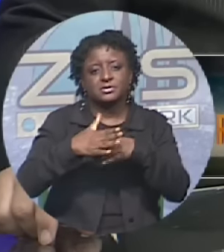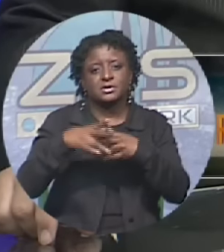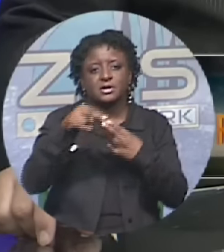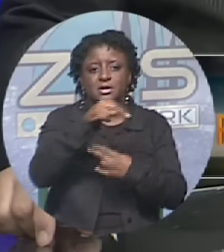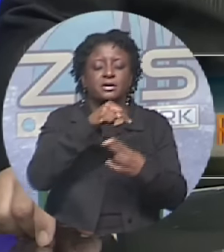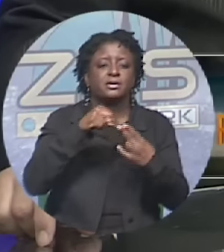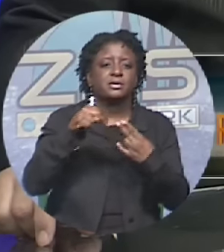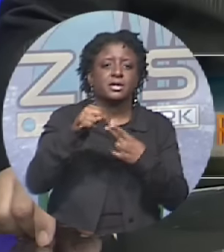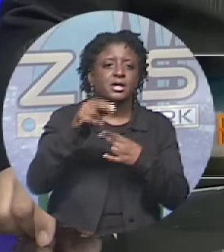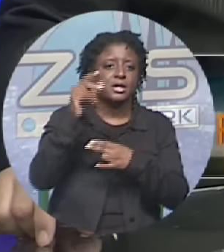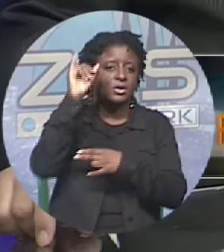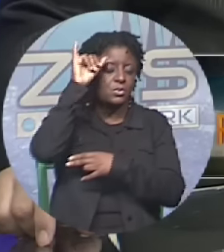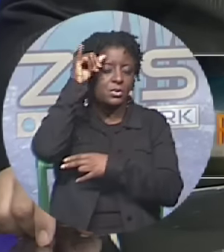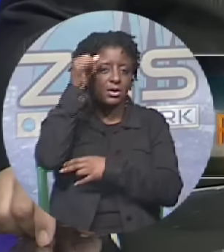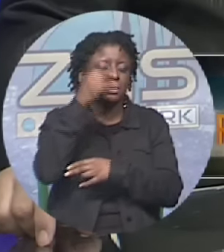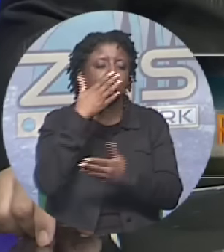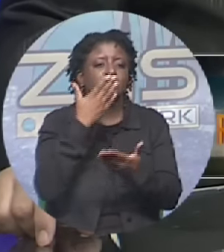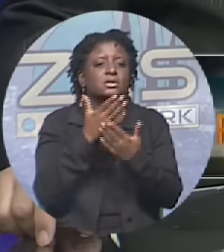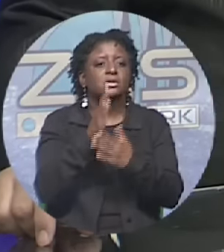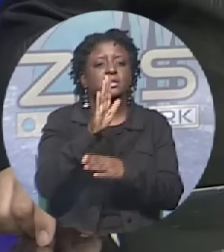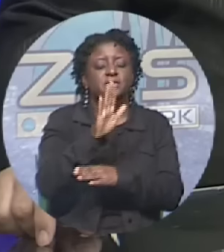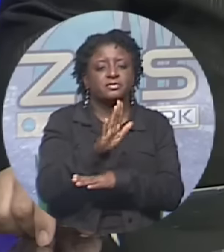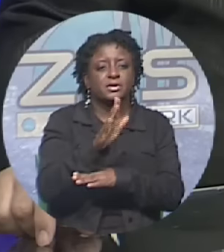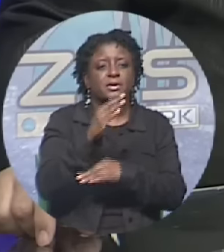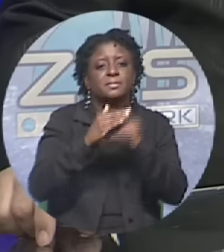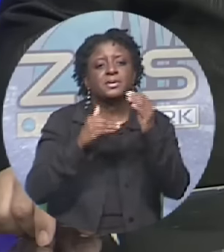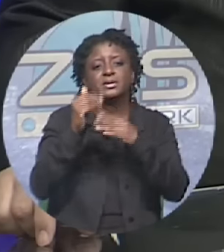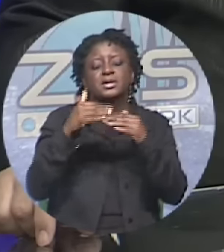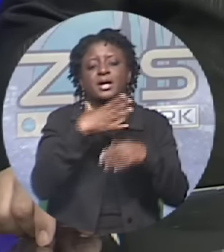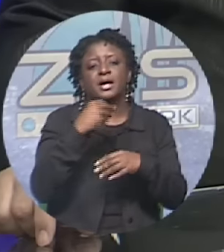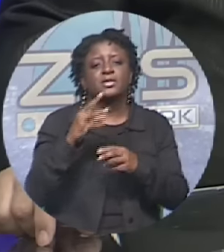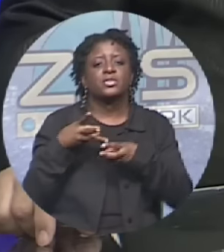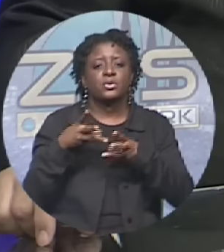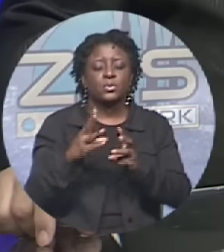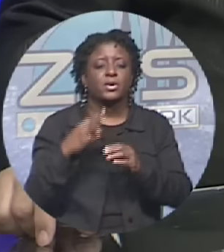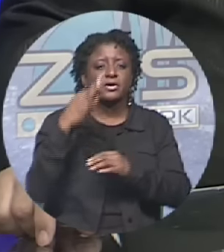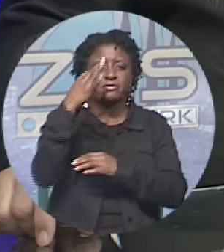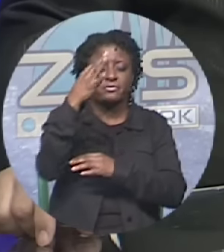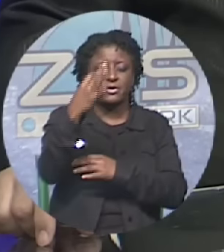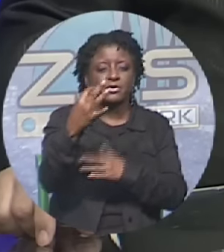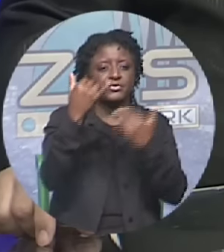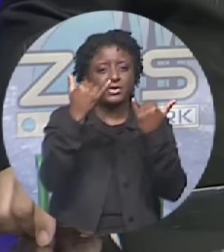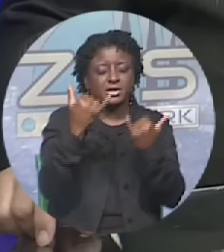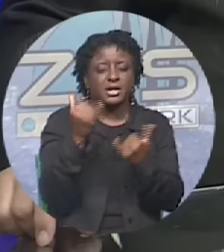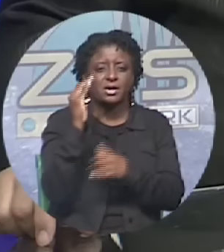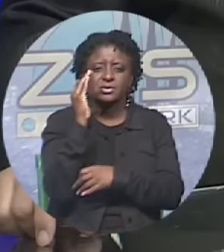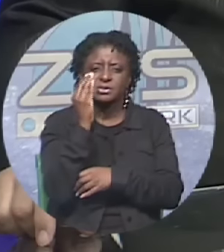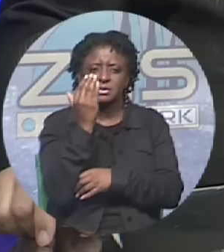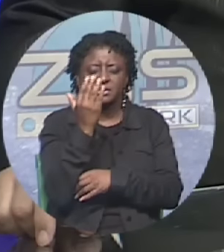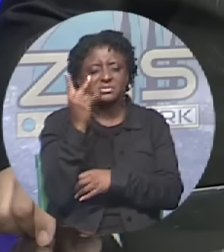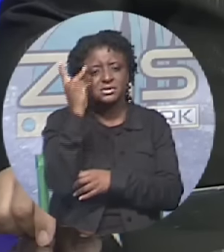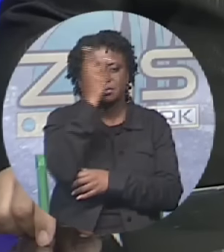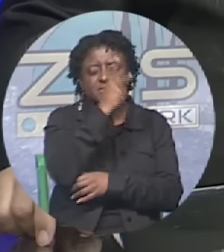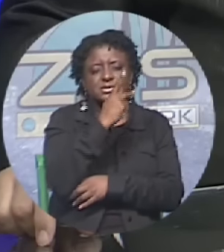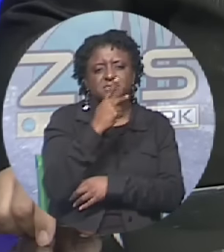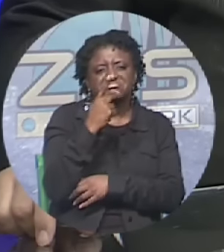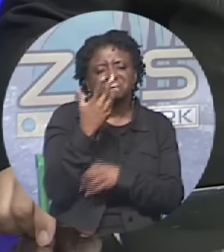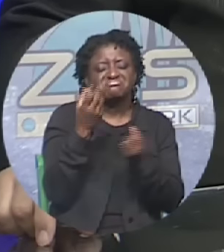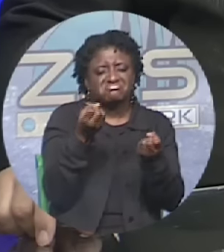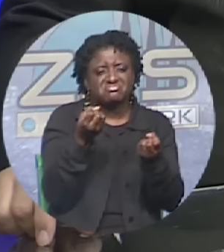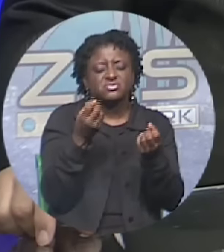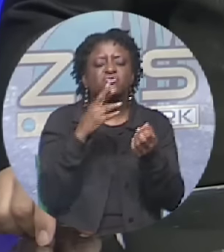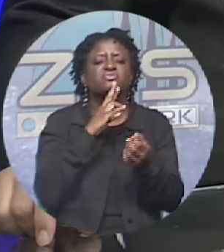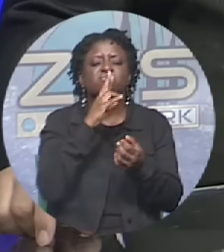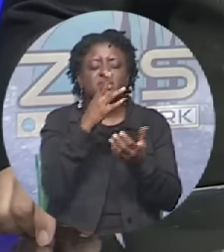Chris Saunders. Thank you so much for joining us. Building and the way forward right now seems to be a very pretty expensive